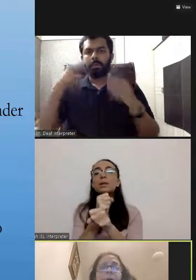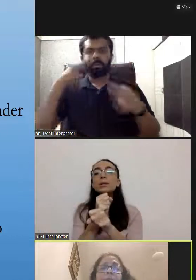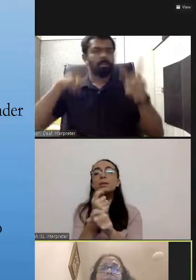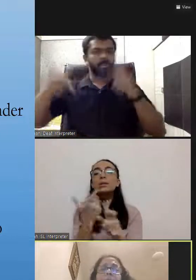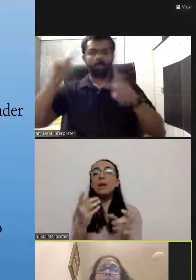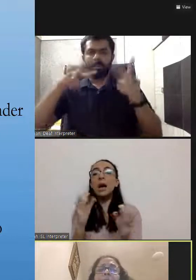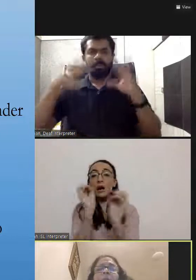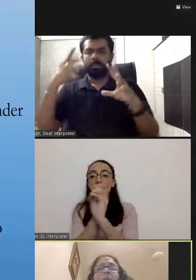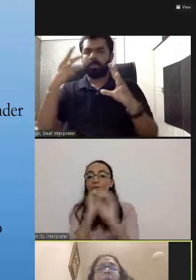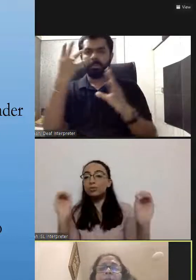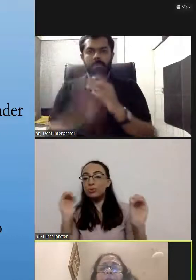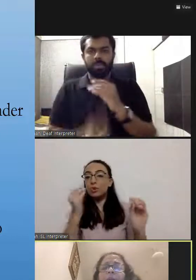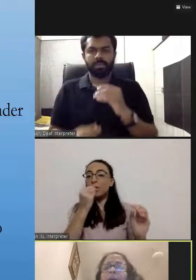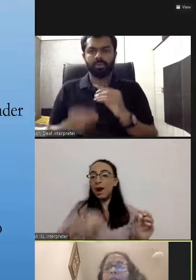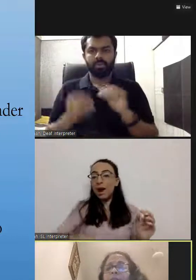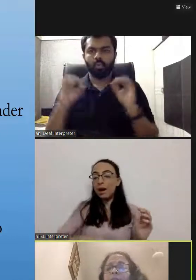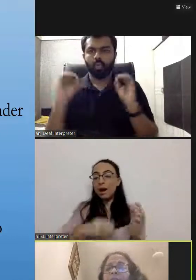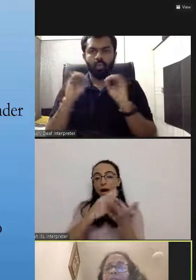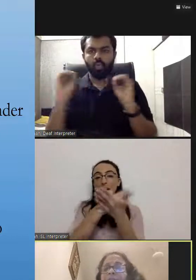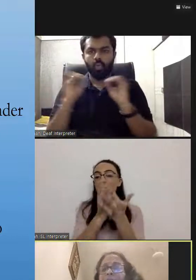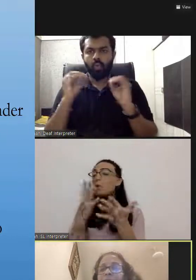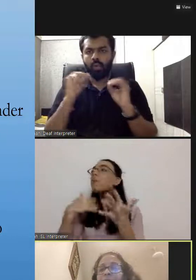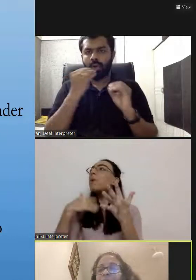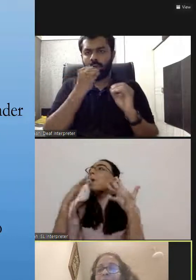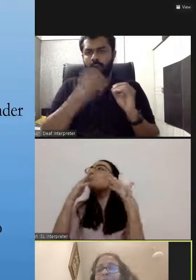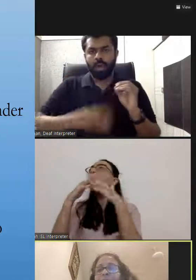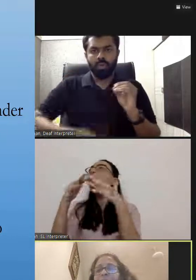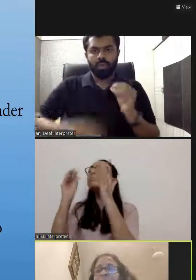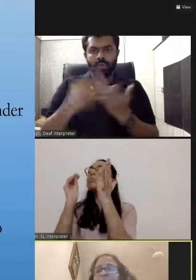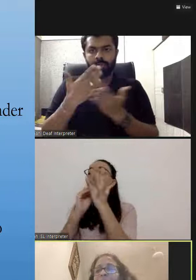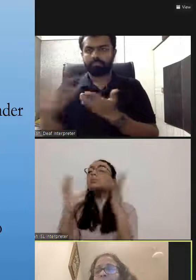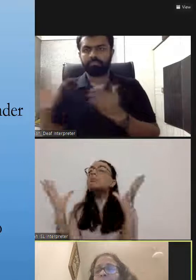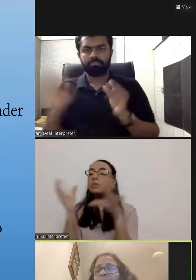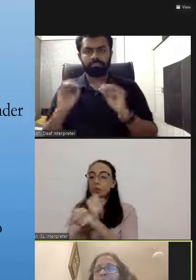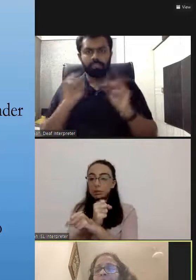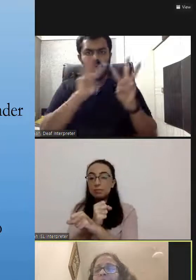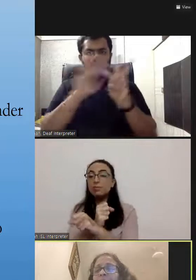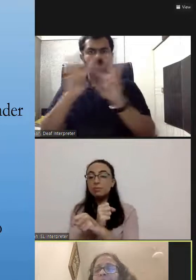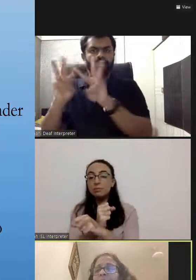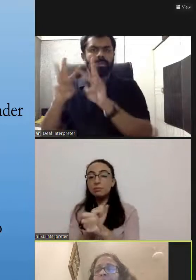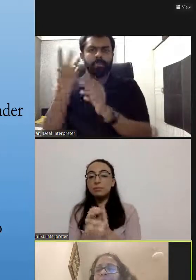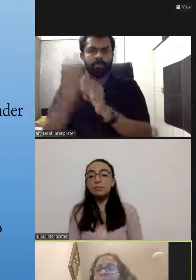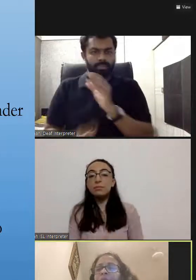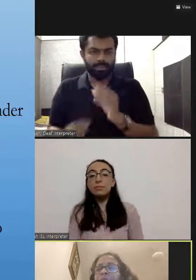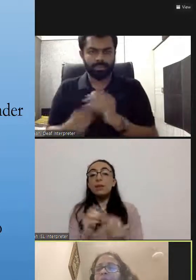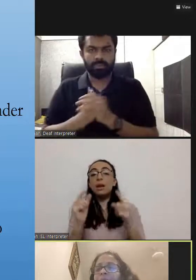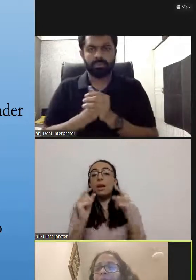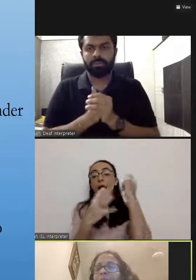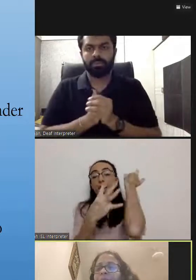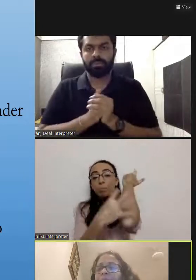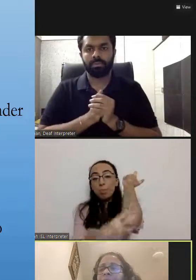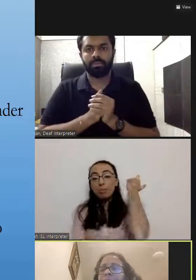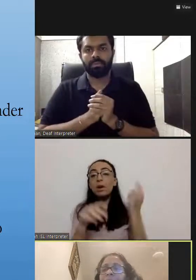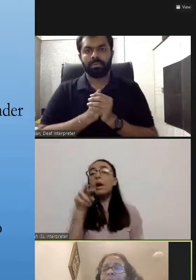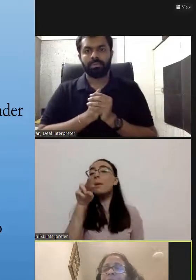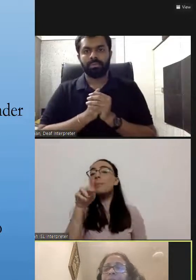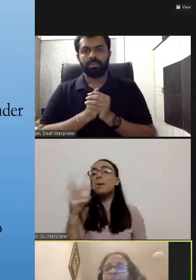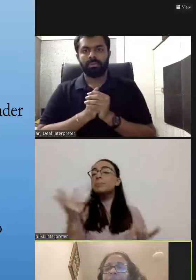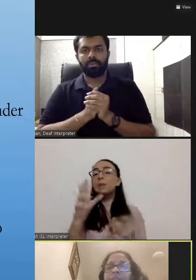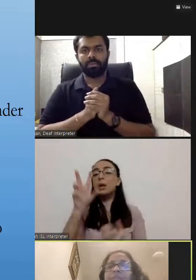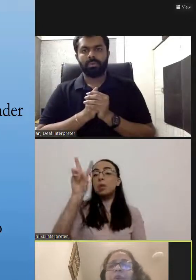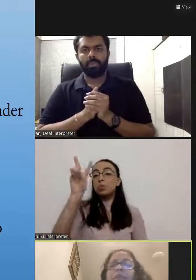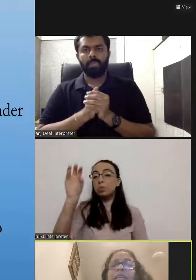zero hunger. Now, poverty, how it is defined, or the target around poverty is that by 2030,